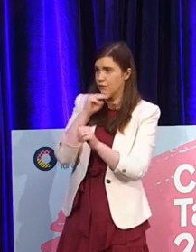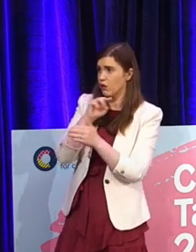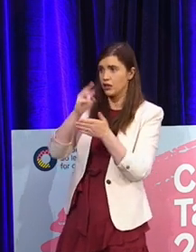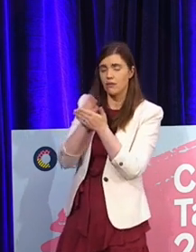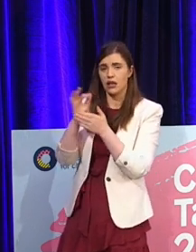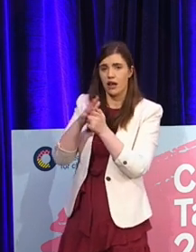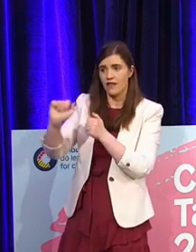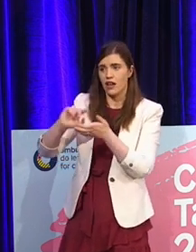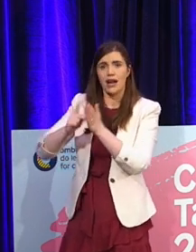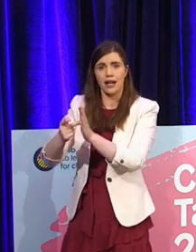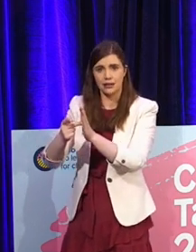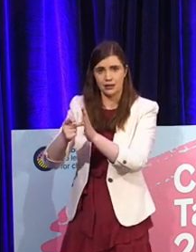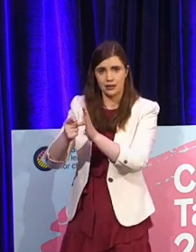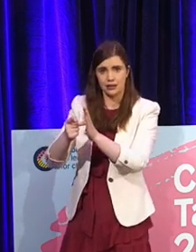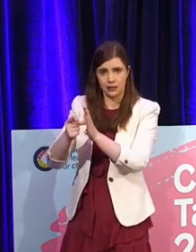conduct climate action.